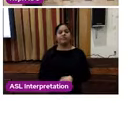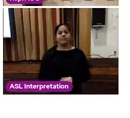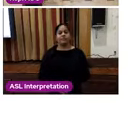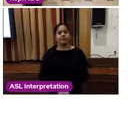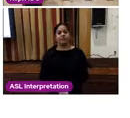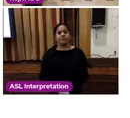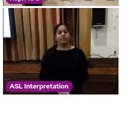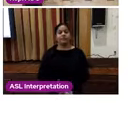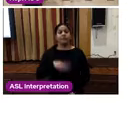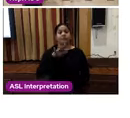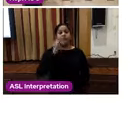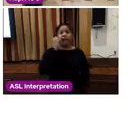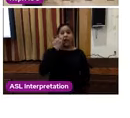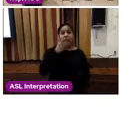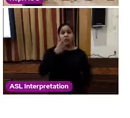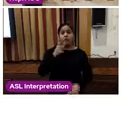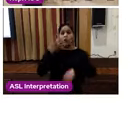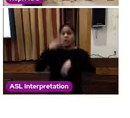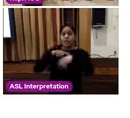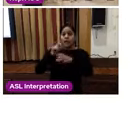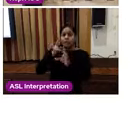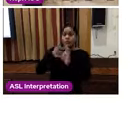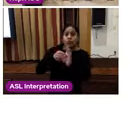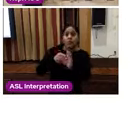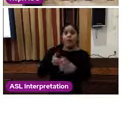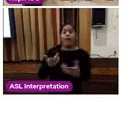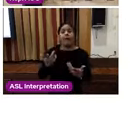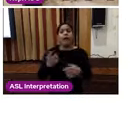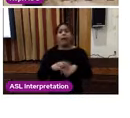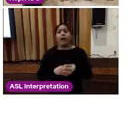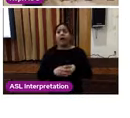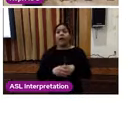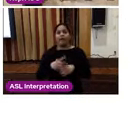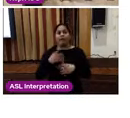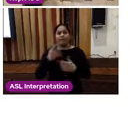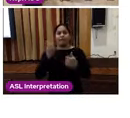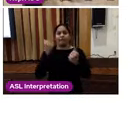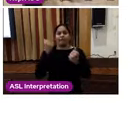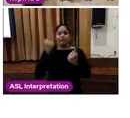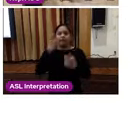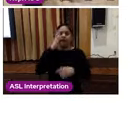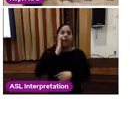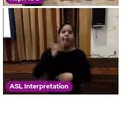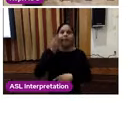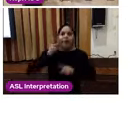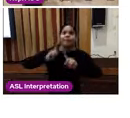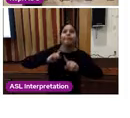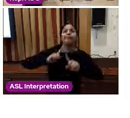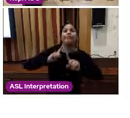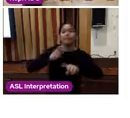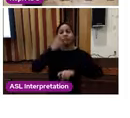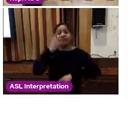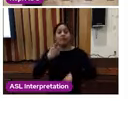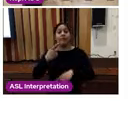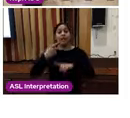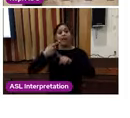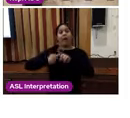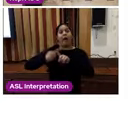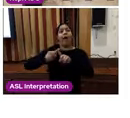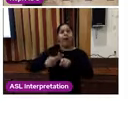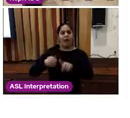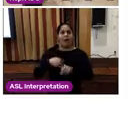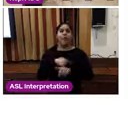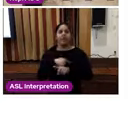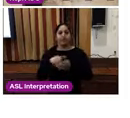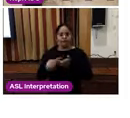if this is your first town hall with us join us, it's your 10th. We hold a town hall every single month.